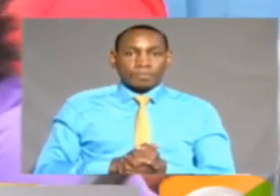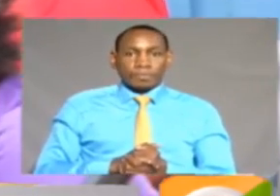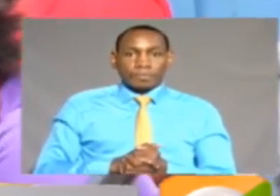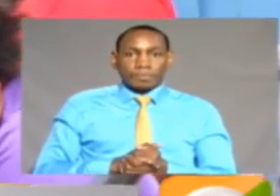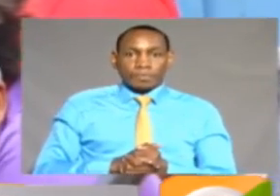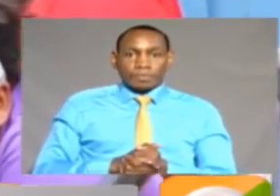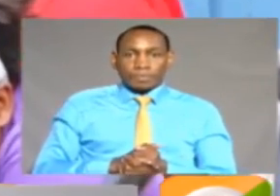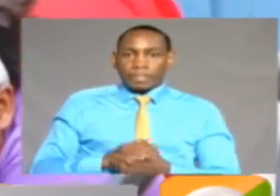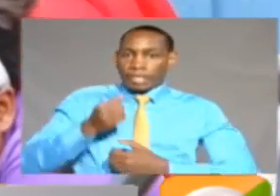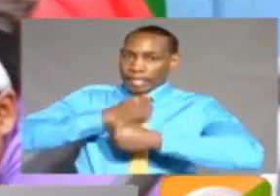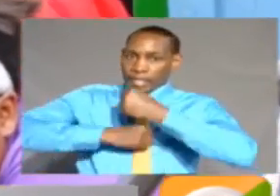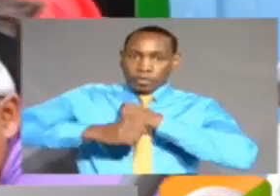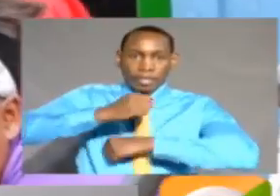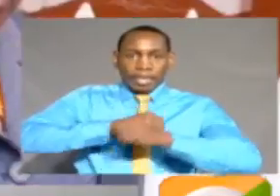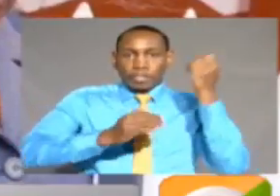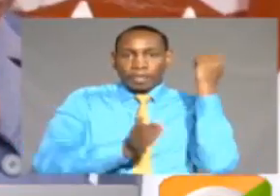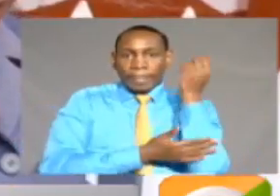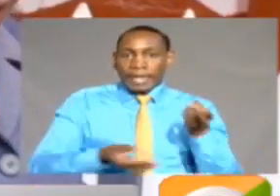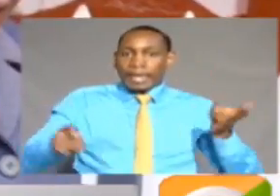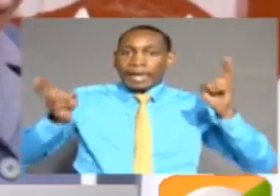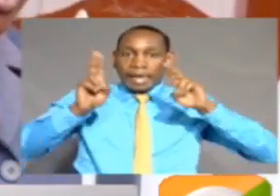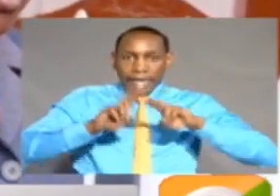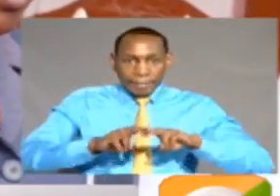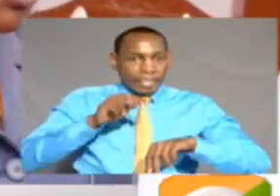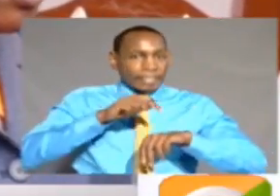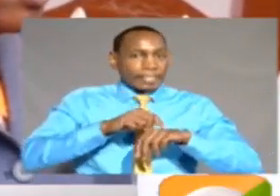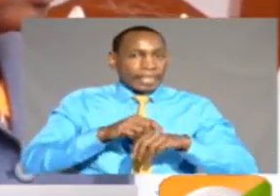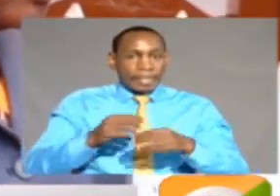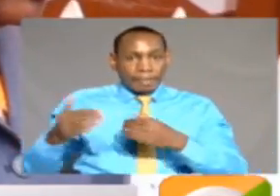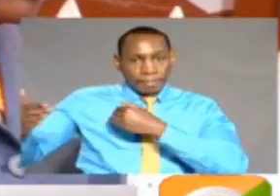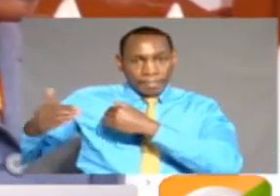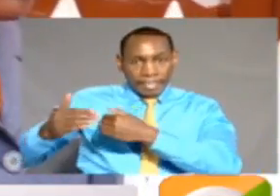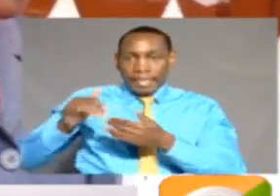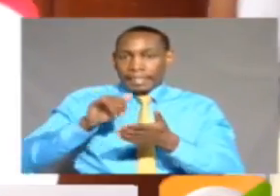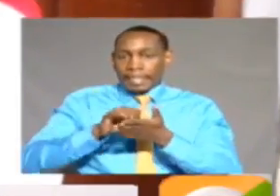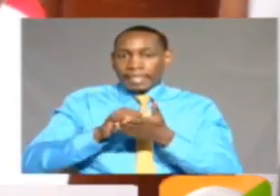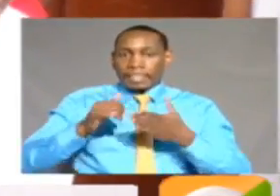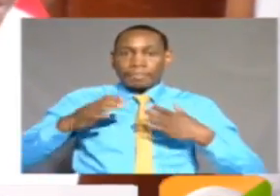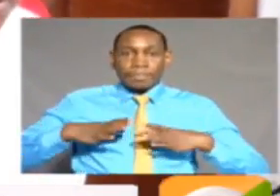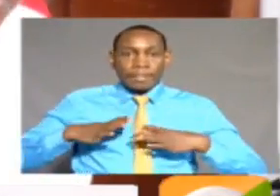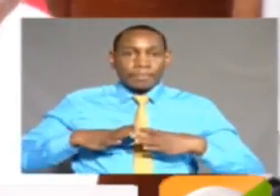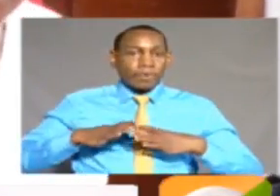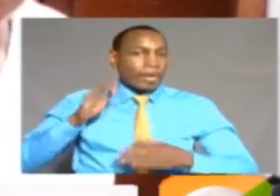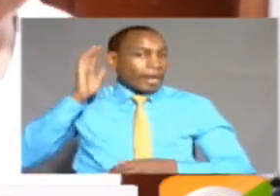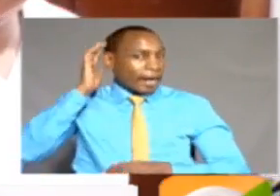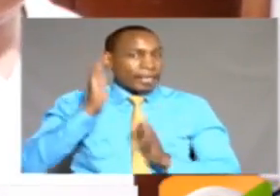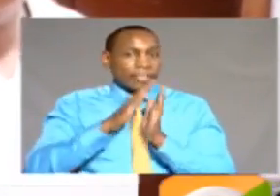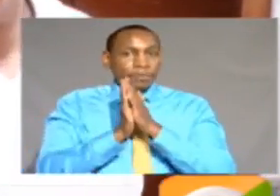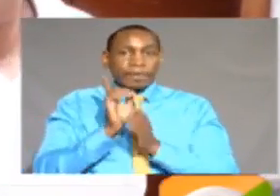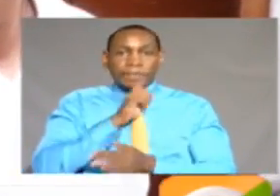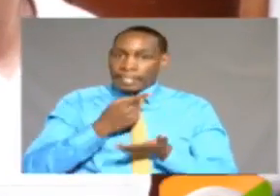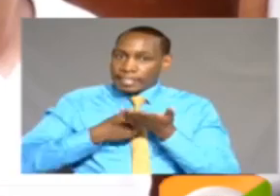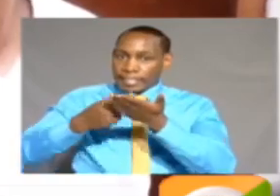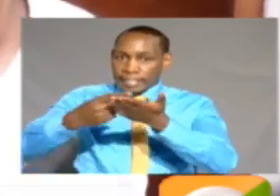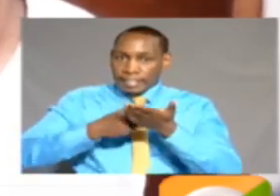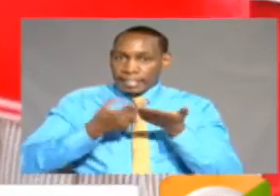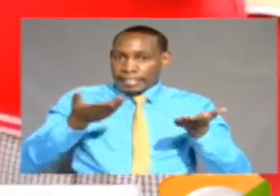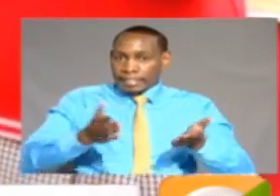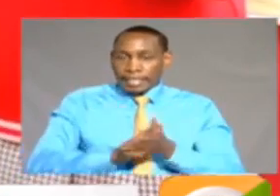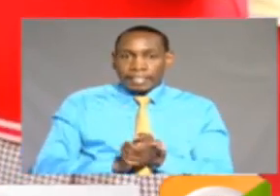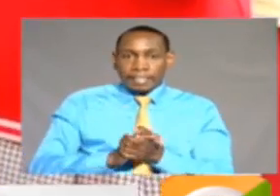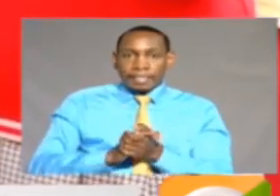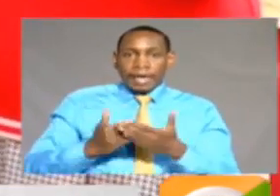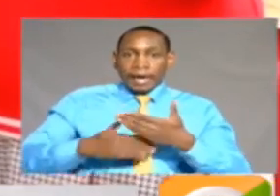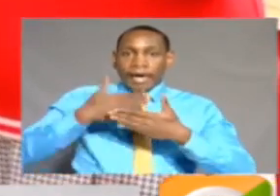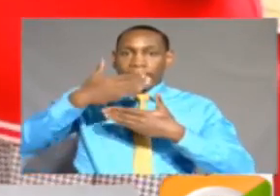An indecent act that happened right under their noses is perhaps what those who've heard the story are whispering about.